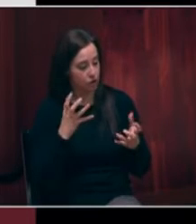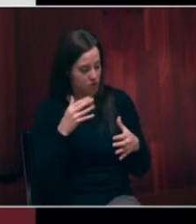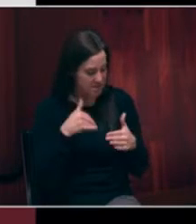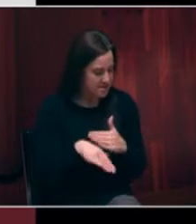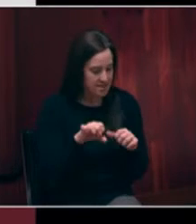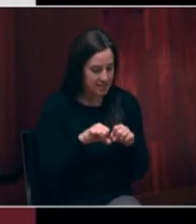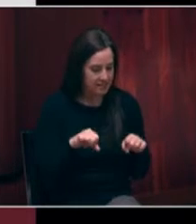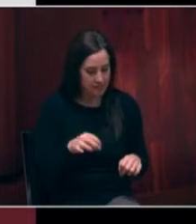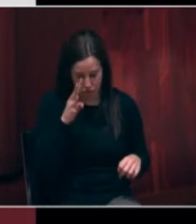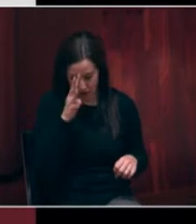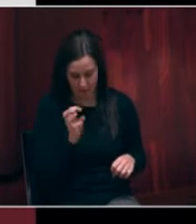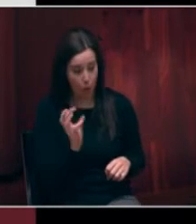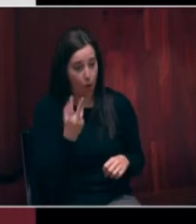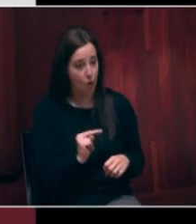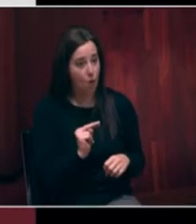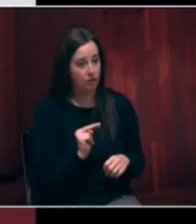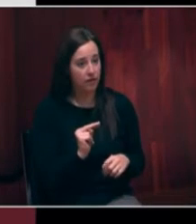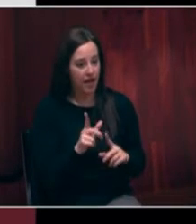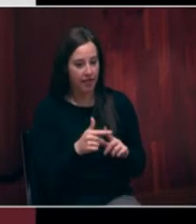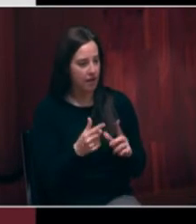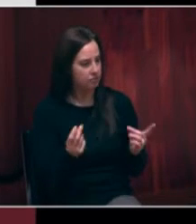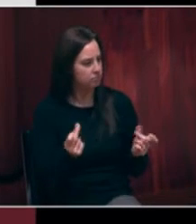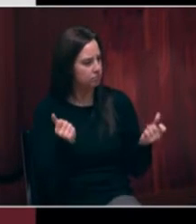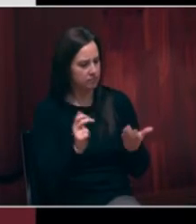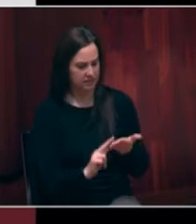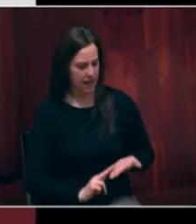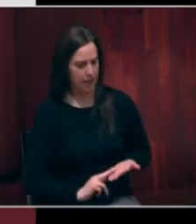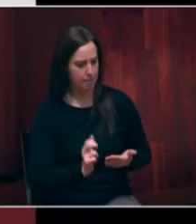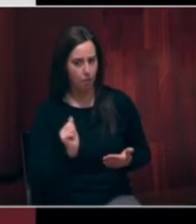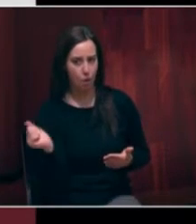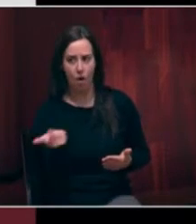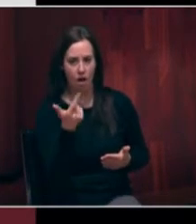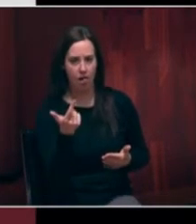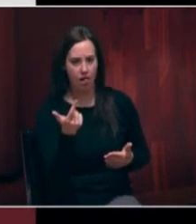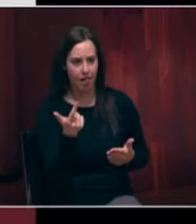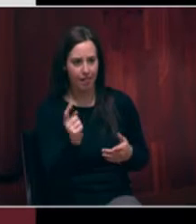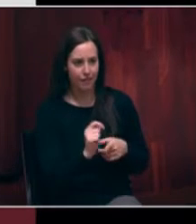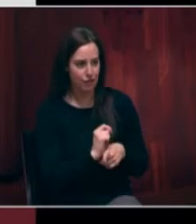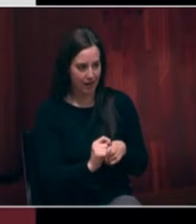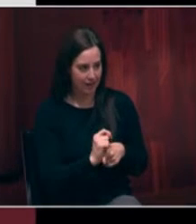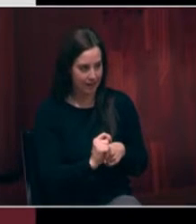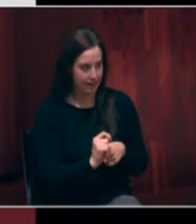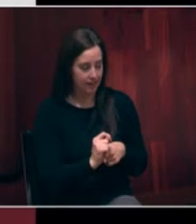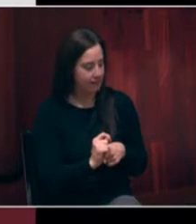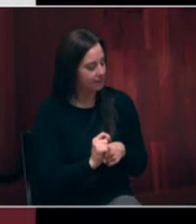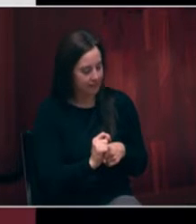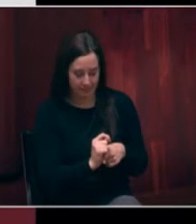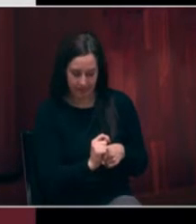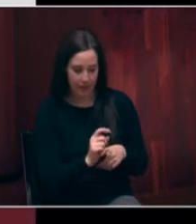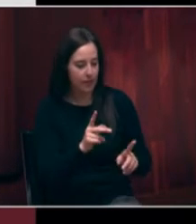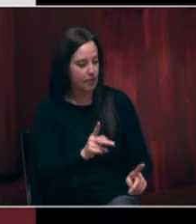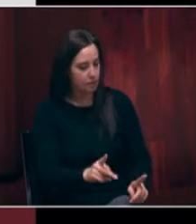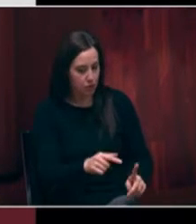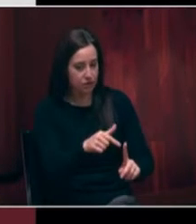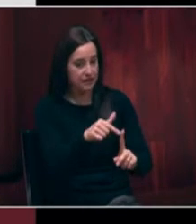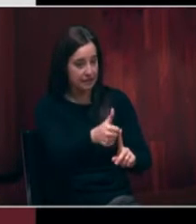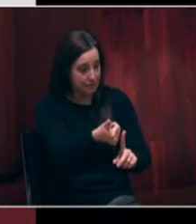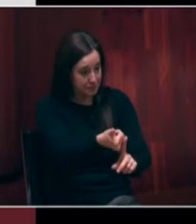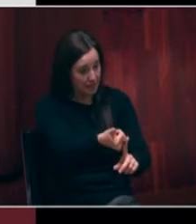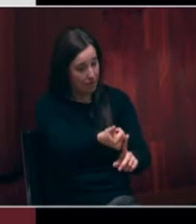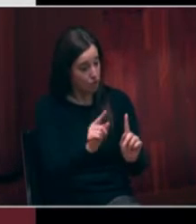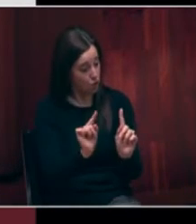then somehow magically sign everybody up for training. The person that's going to training has to have the account. They have to be the